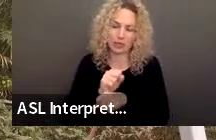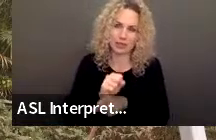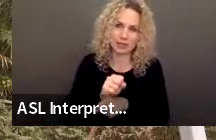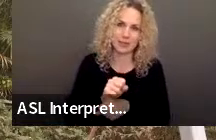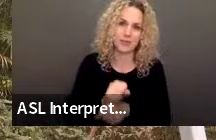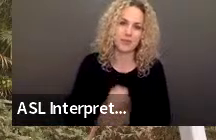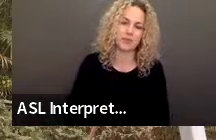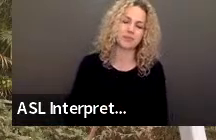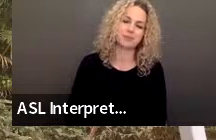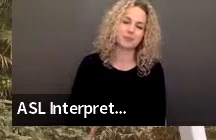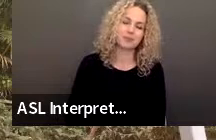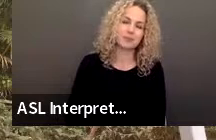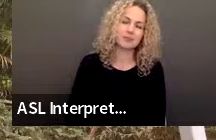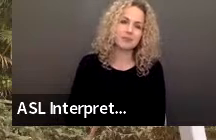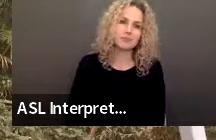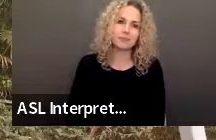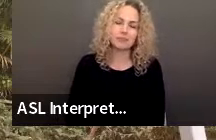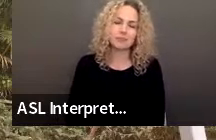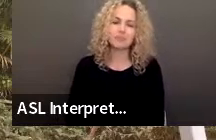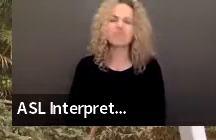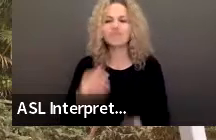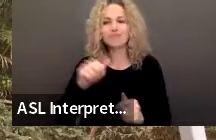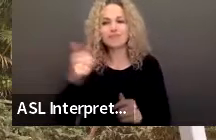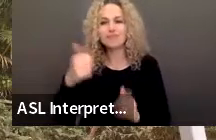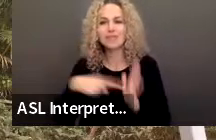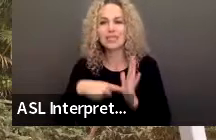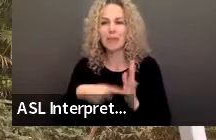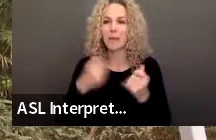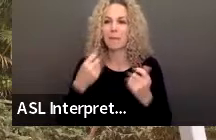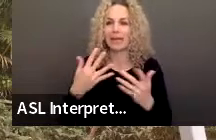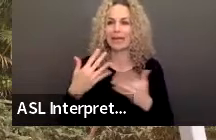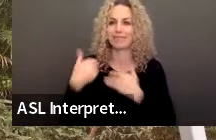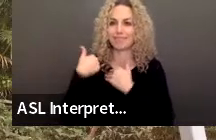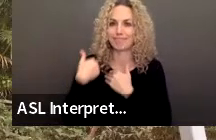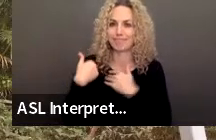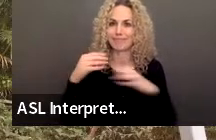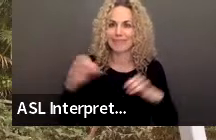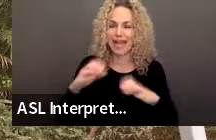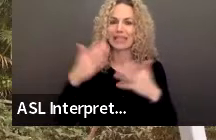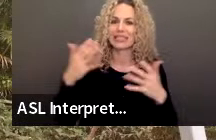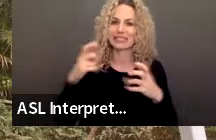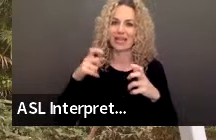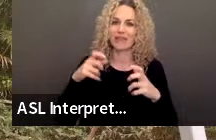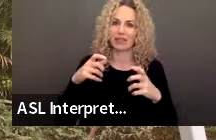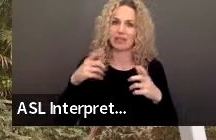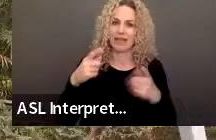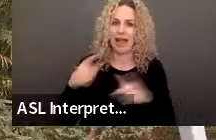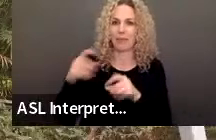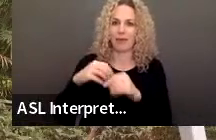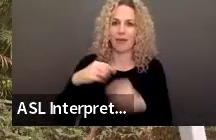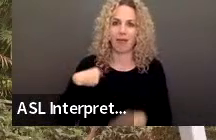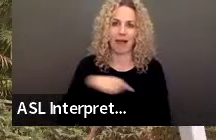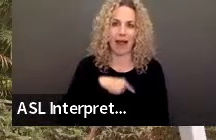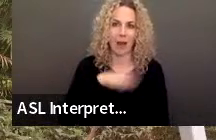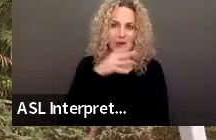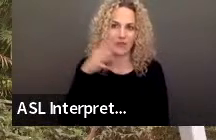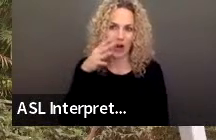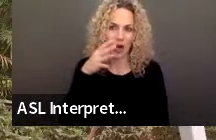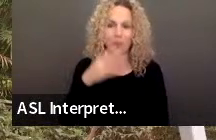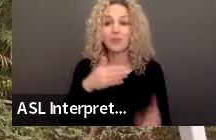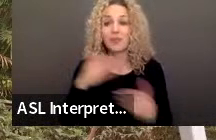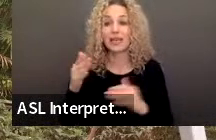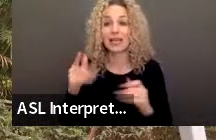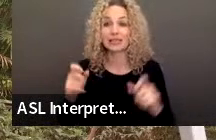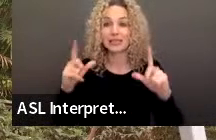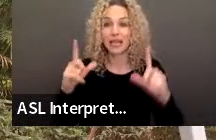so it's, another example of the many tasks that need to take place on our farm. Next slide,